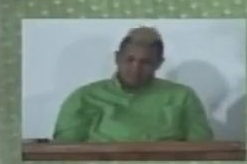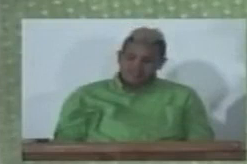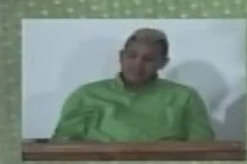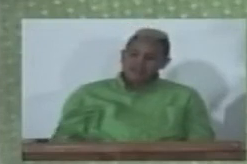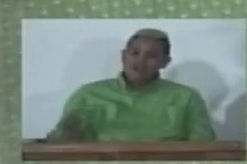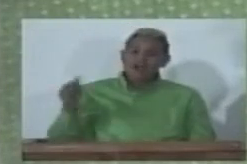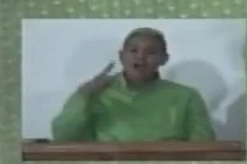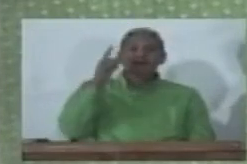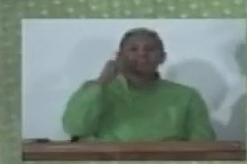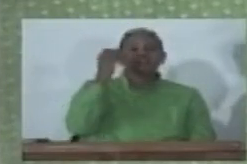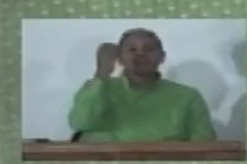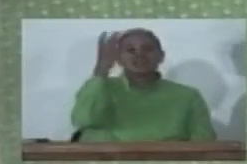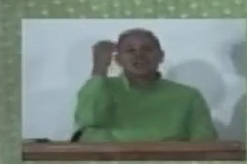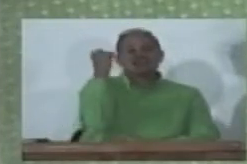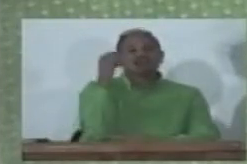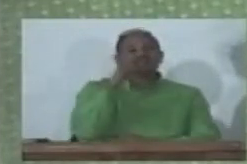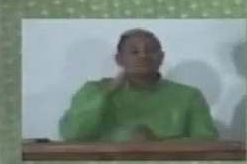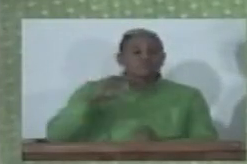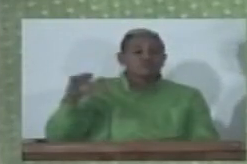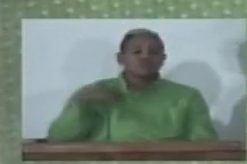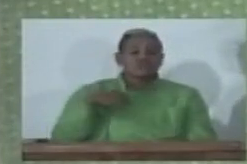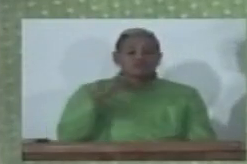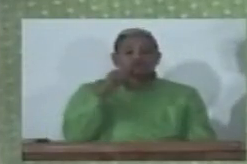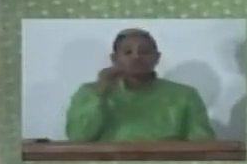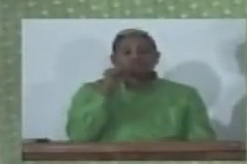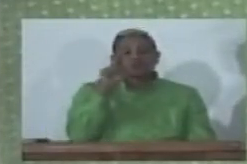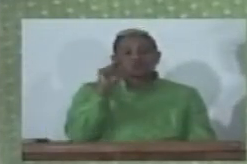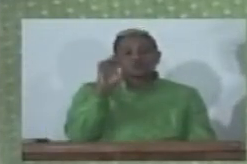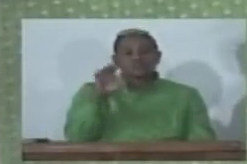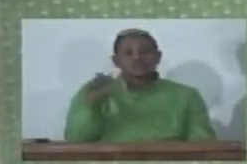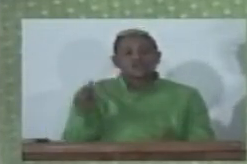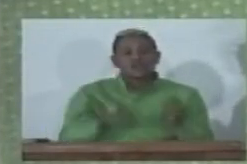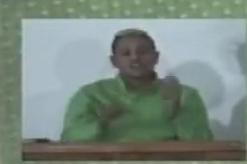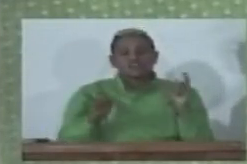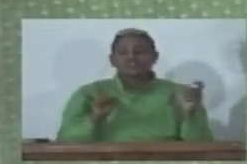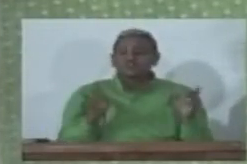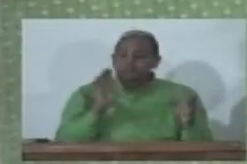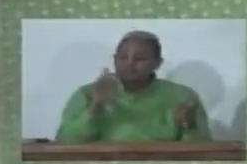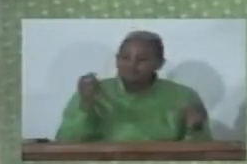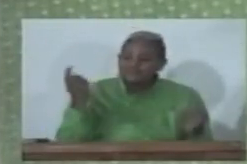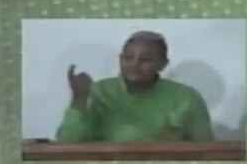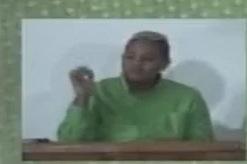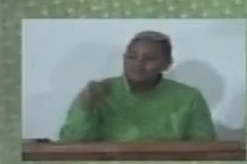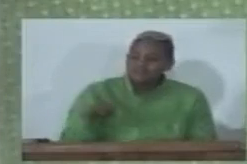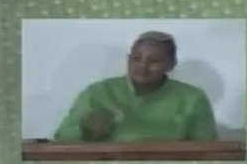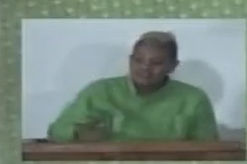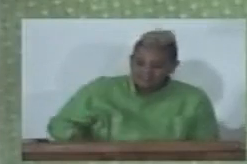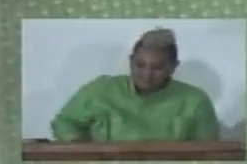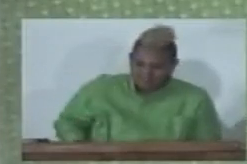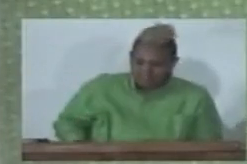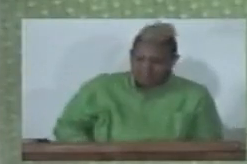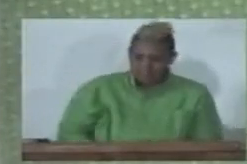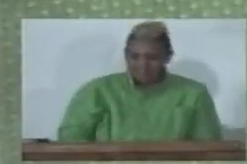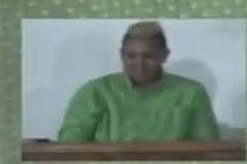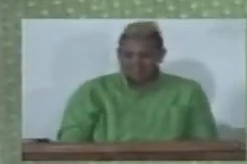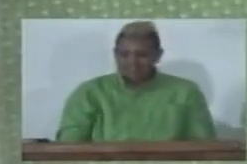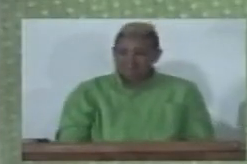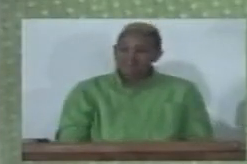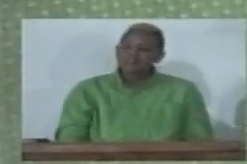It's a mystery to me, but I'm sure it's not the UDC under this chairman that would have done something like that.